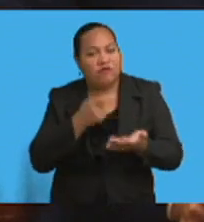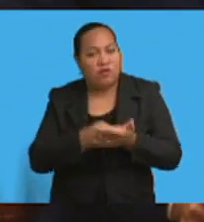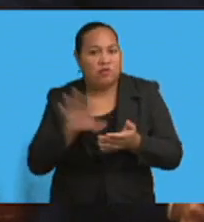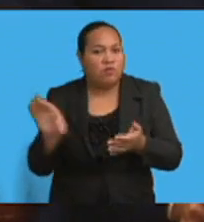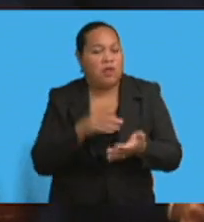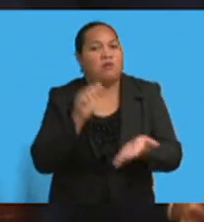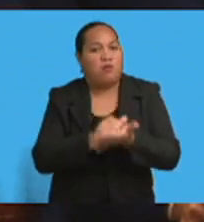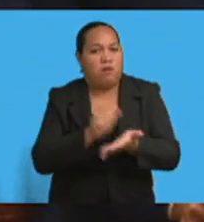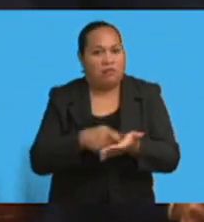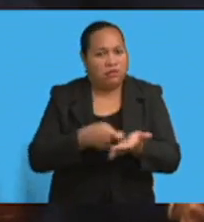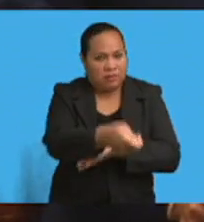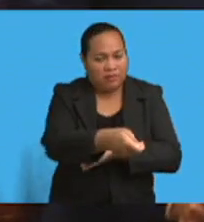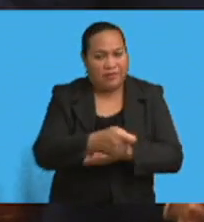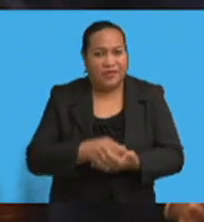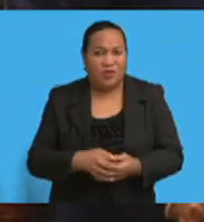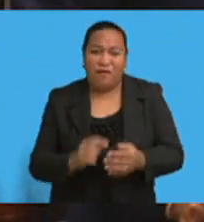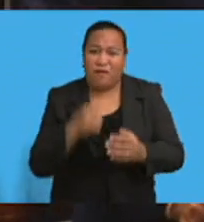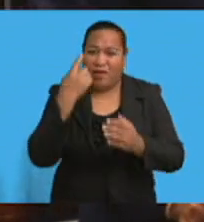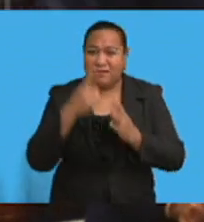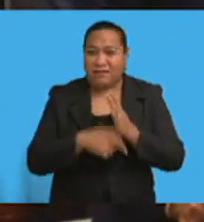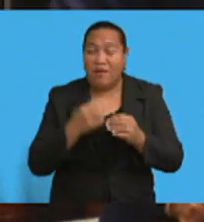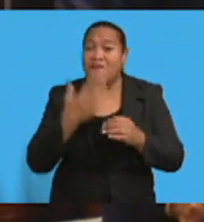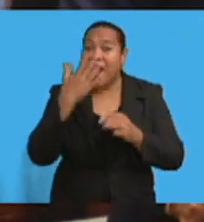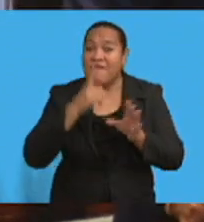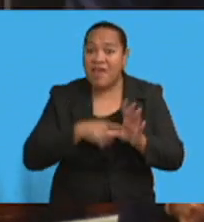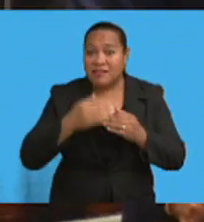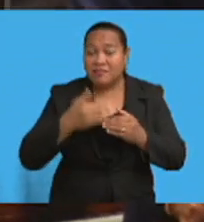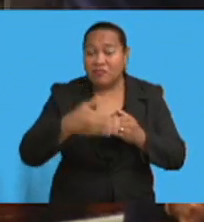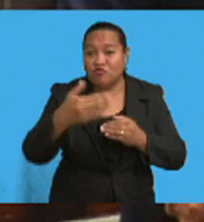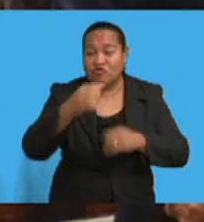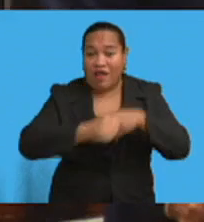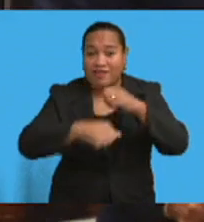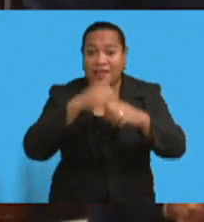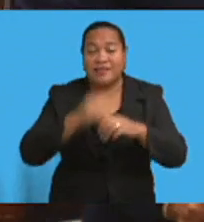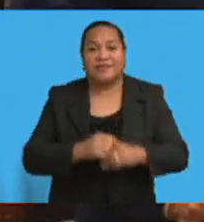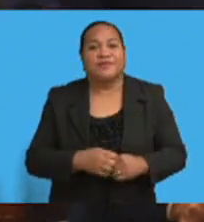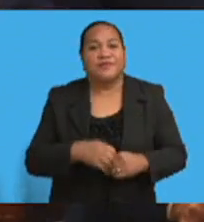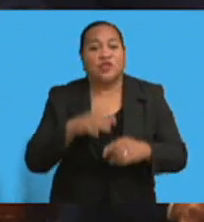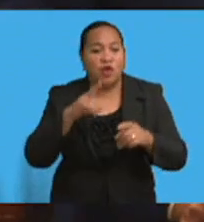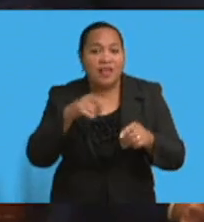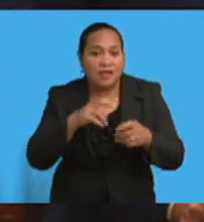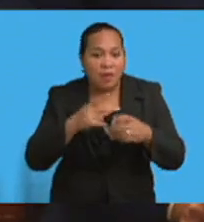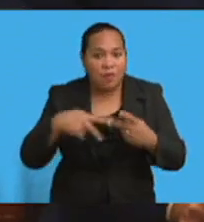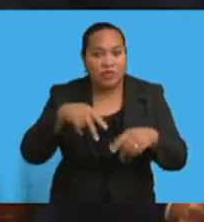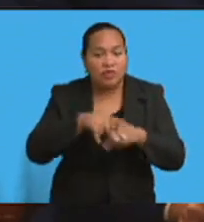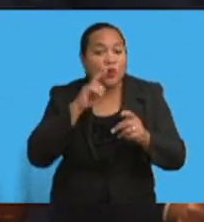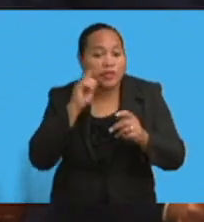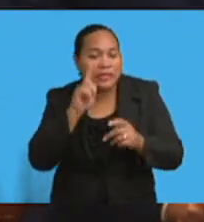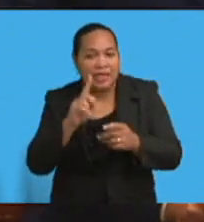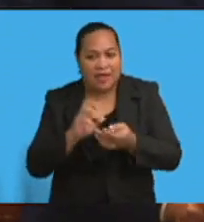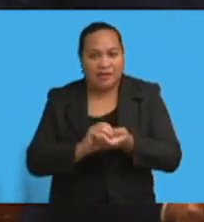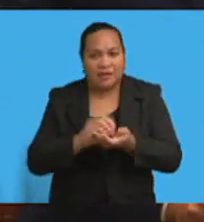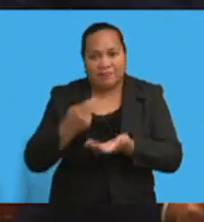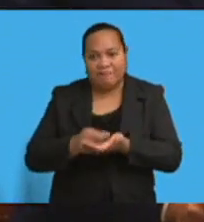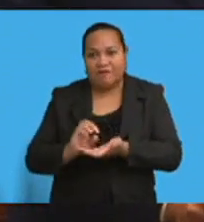correctly. This is the first phase of a 5-year restructure, and in this first phase, these new regularized positions will see an increase in salaries to bring them